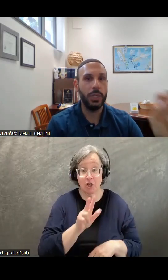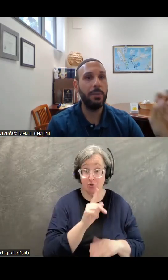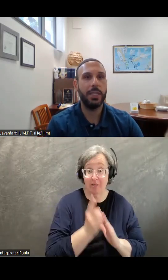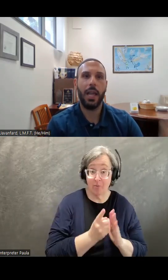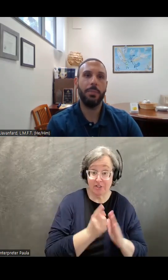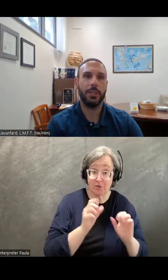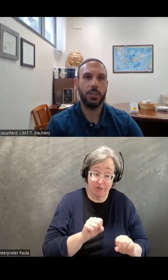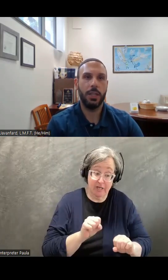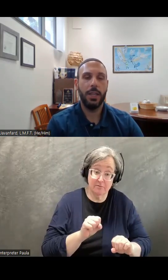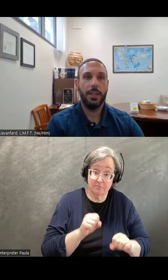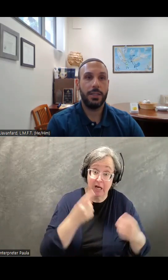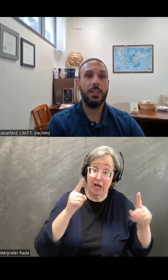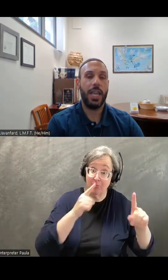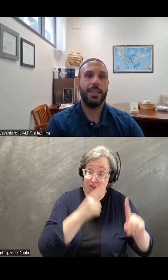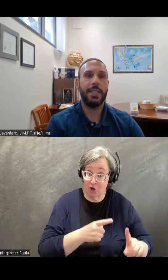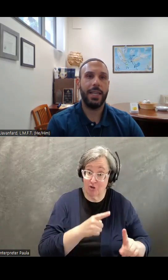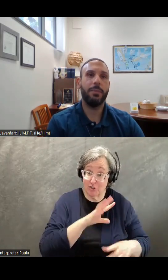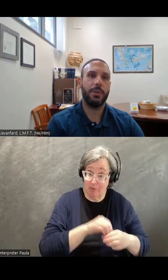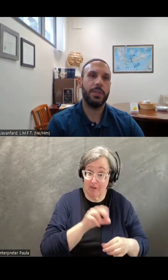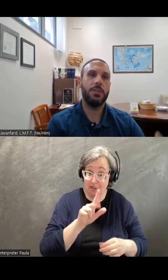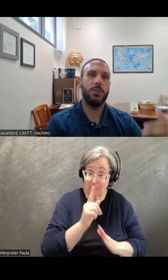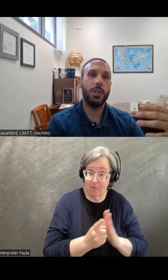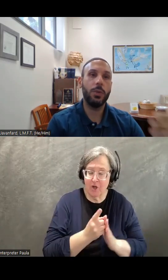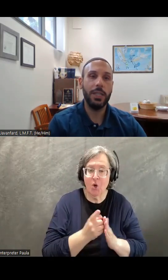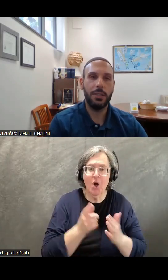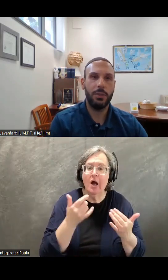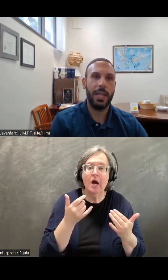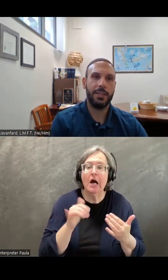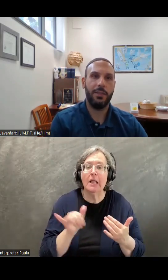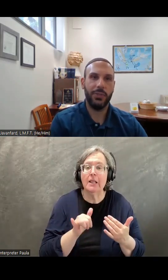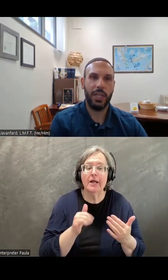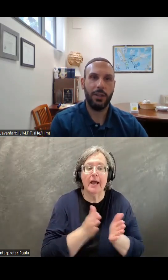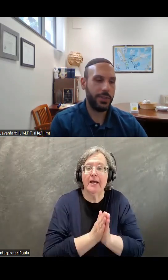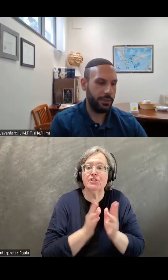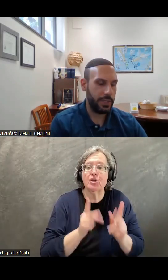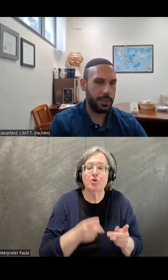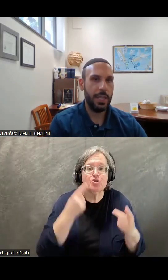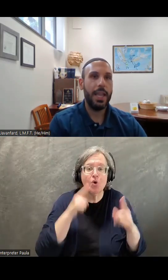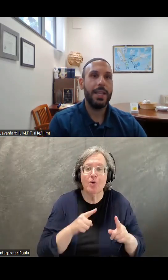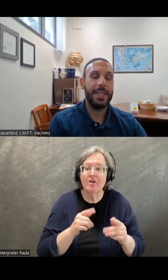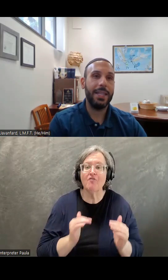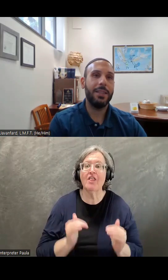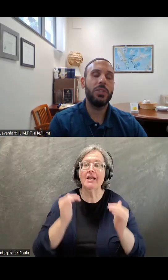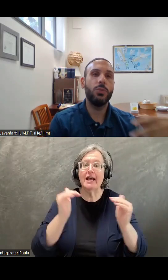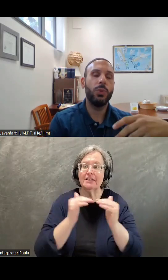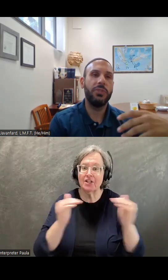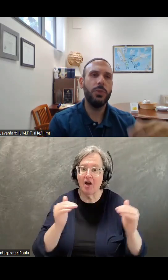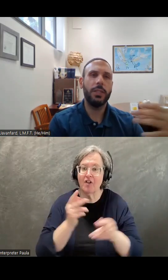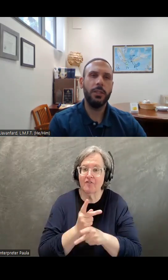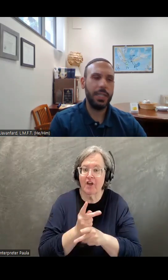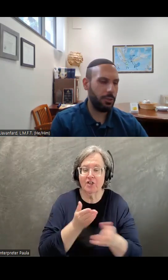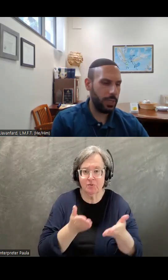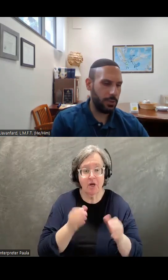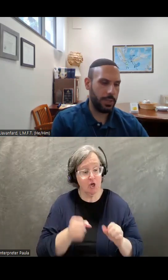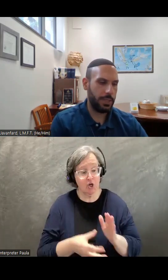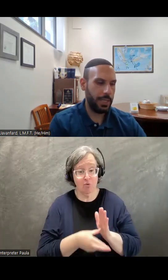can really be accomplished, such as getting a person to agree to the next level of care or services, getting them to review and